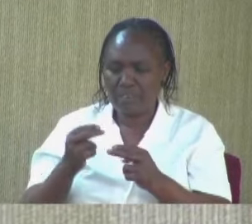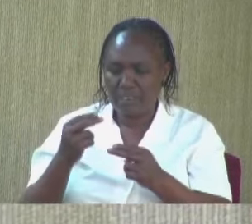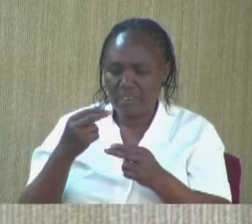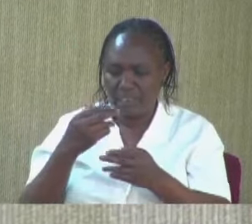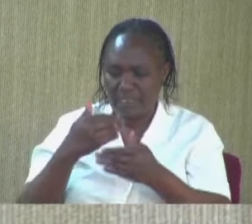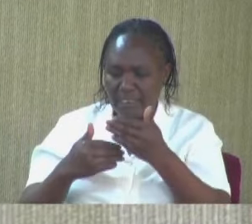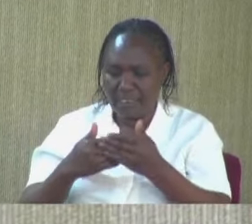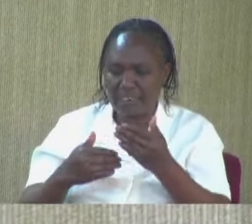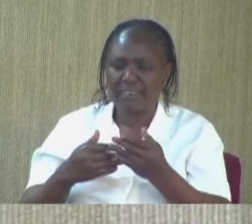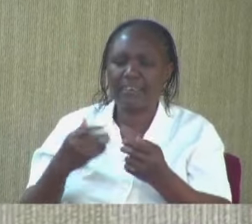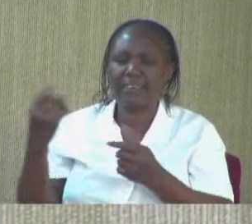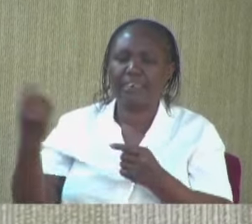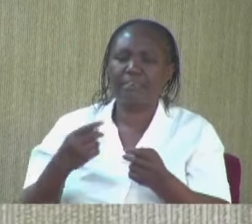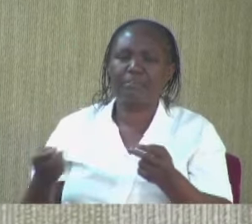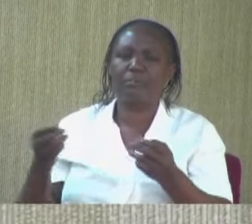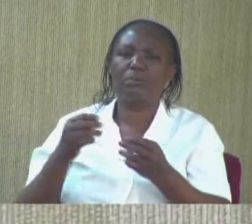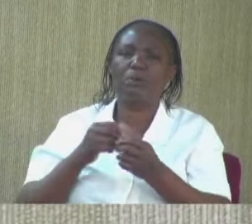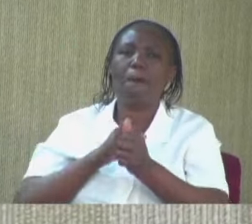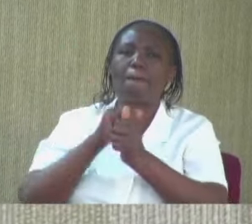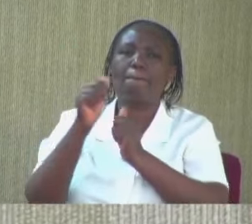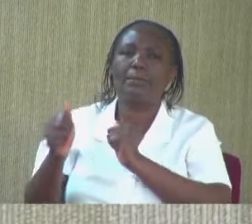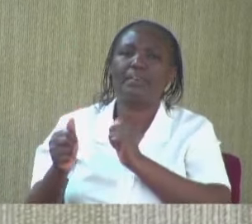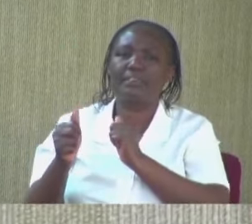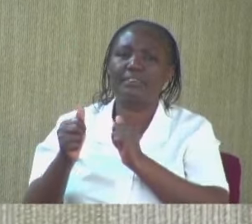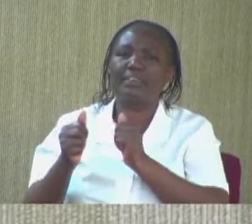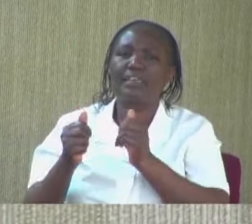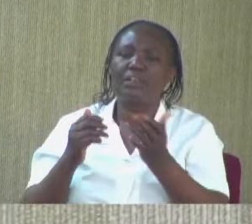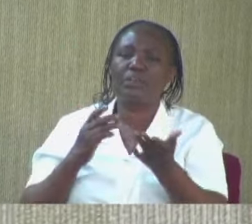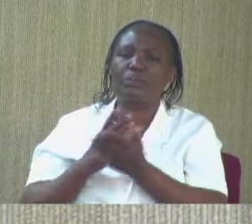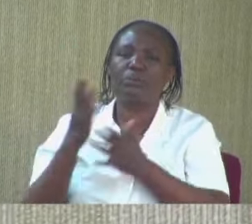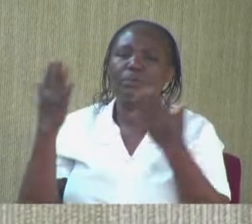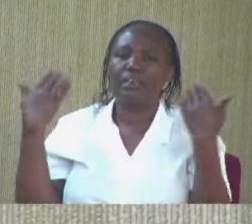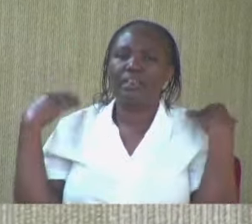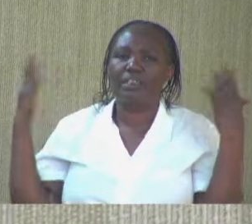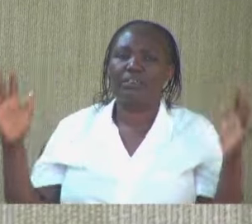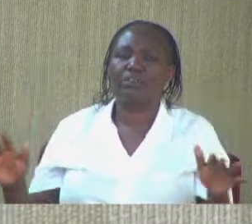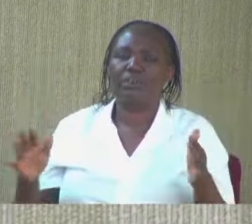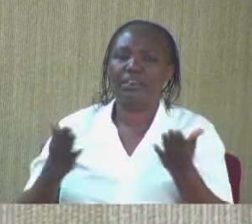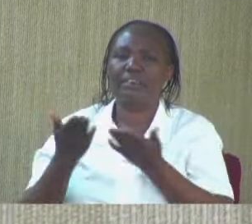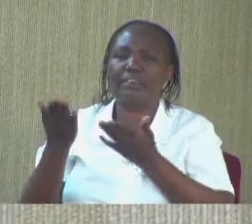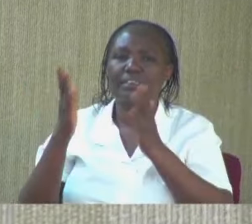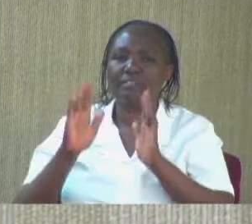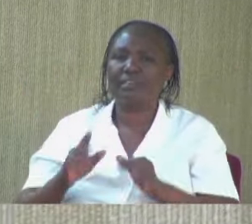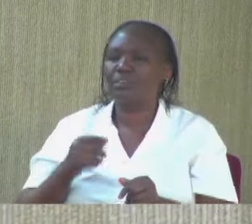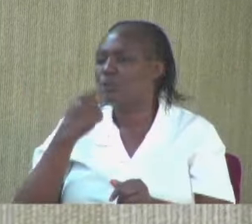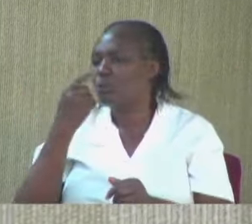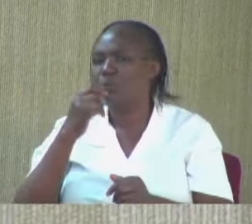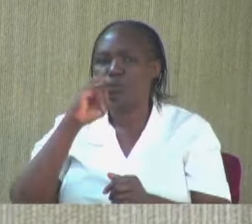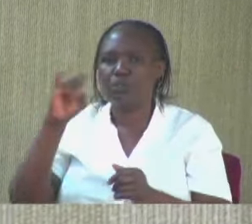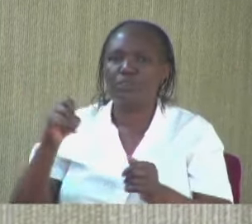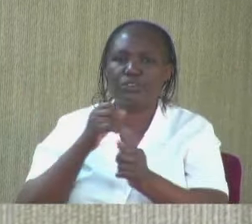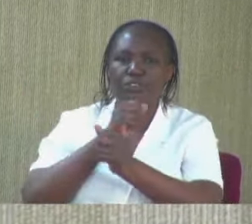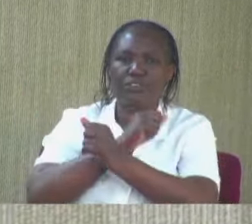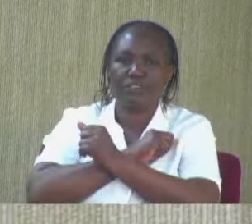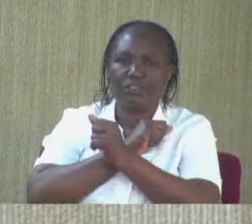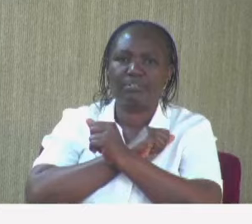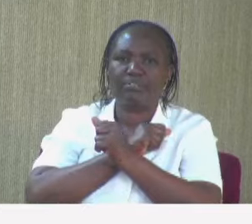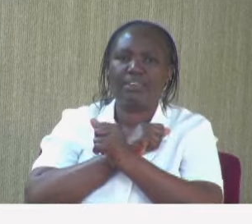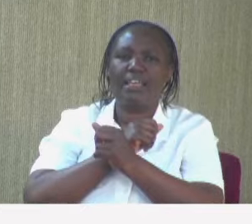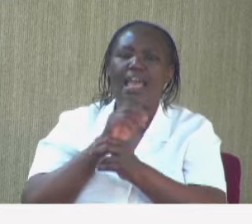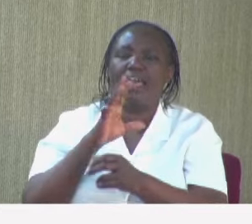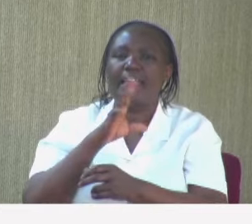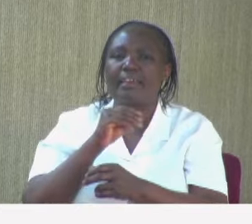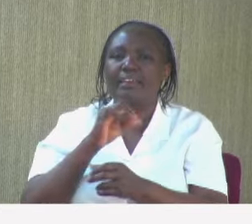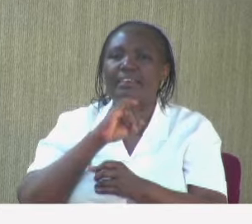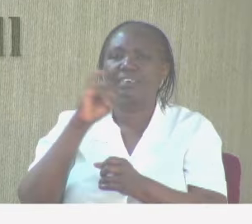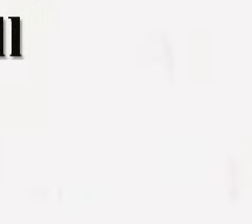and signified it by his angel unto his servant," who? John. Verse 2 will say, "And